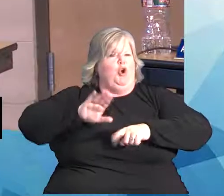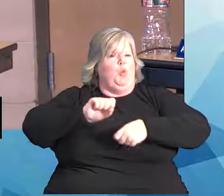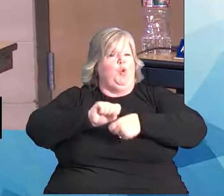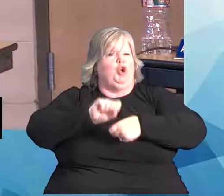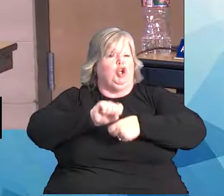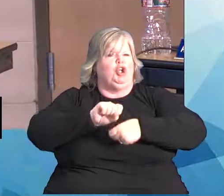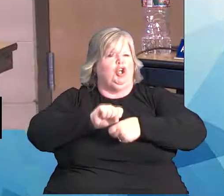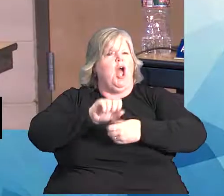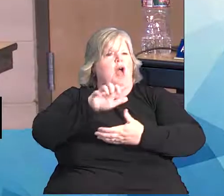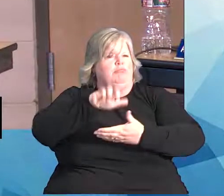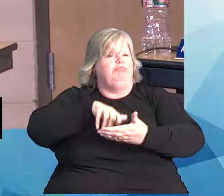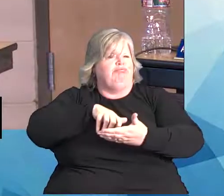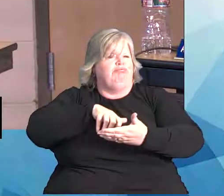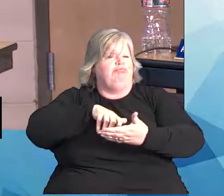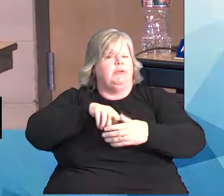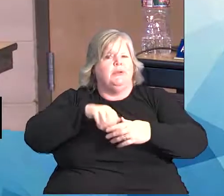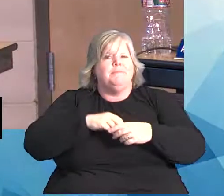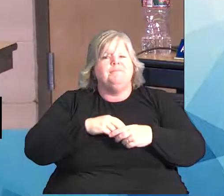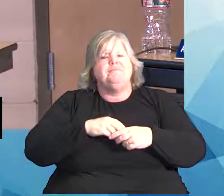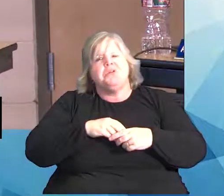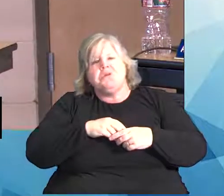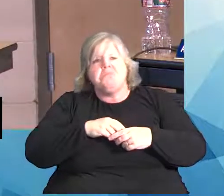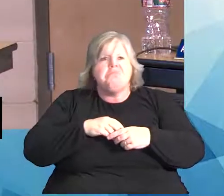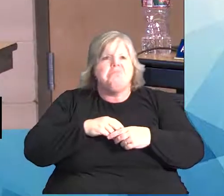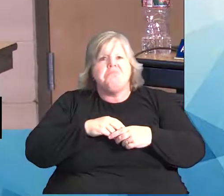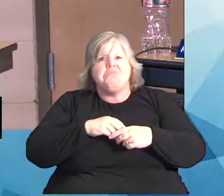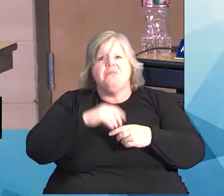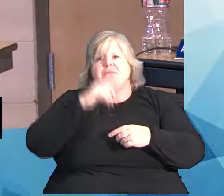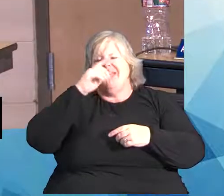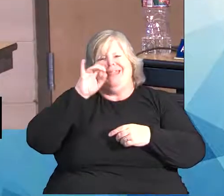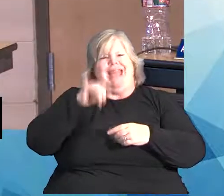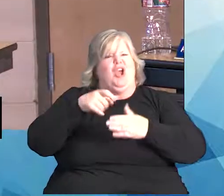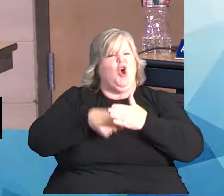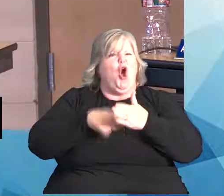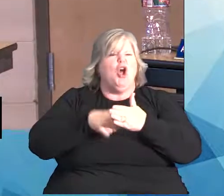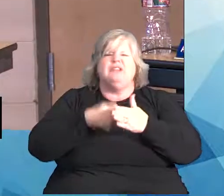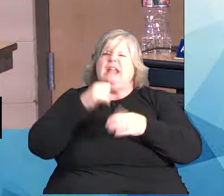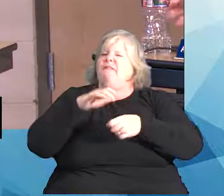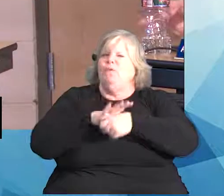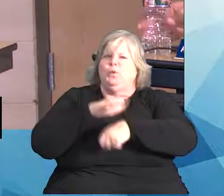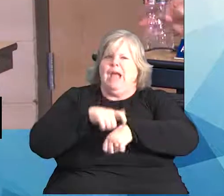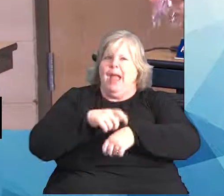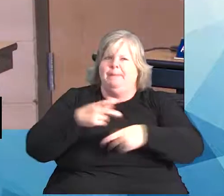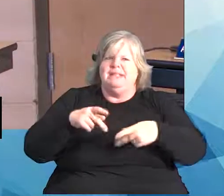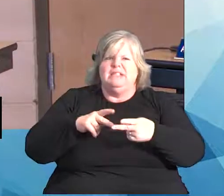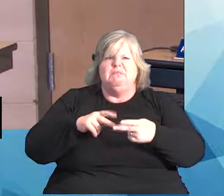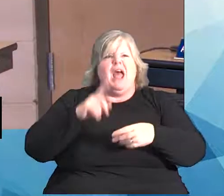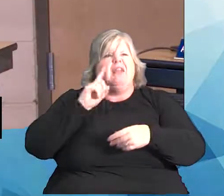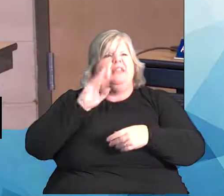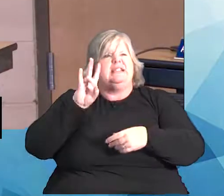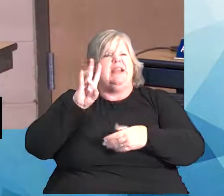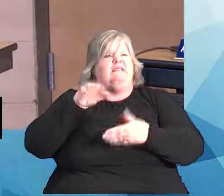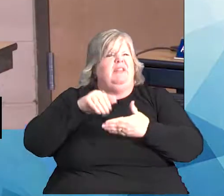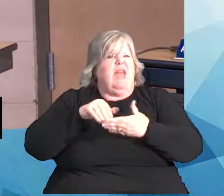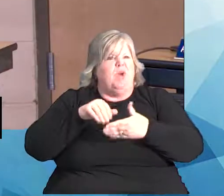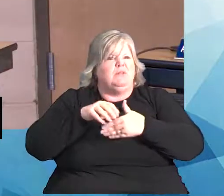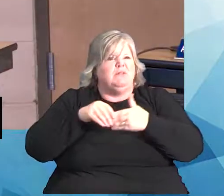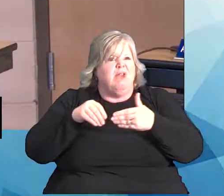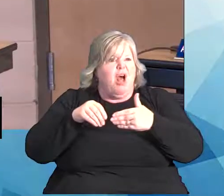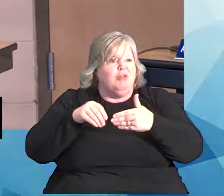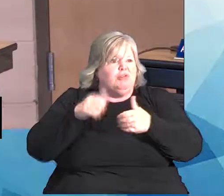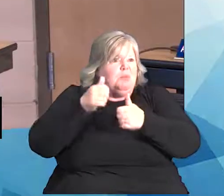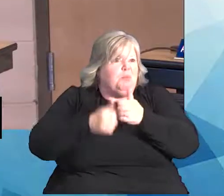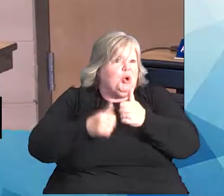wasn't, in terms of the cost, this is not a full-time position. I think we spent about $7,000 per year in the last